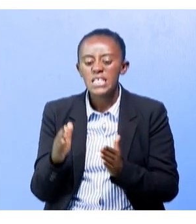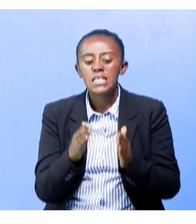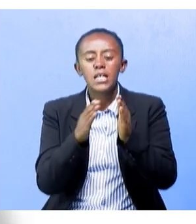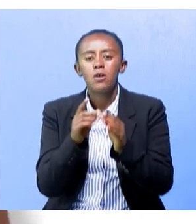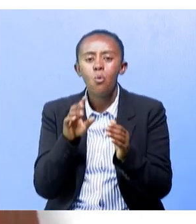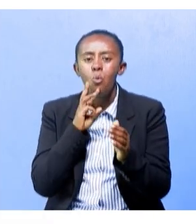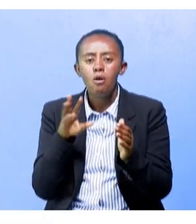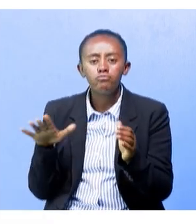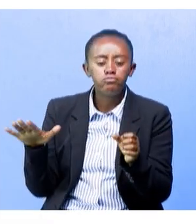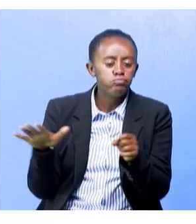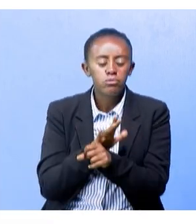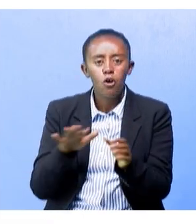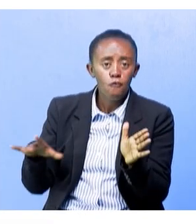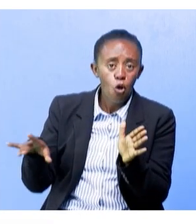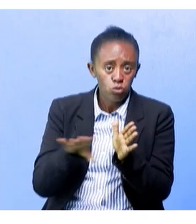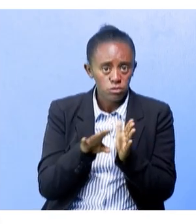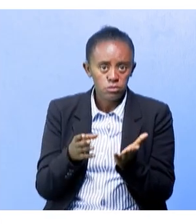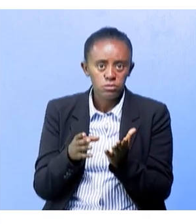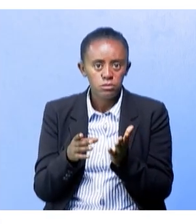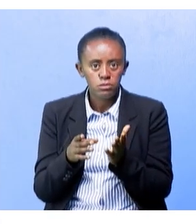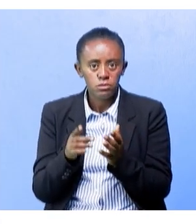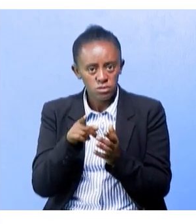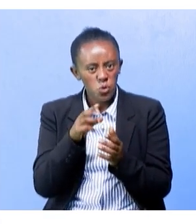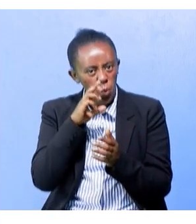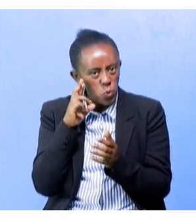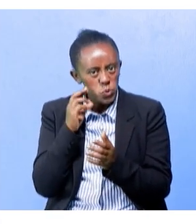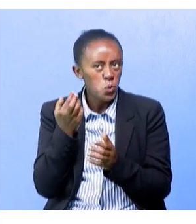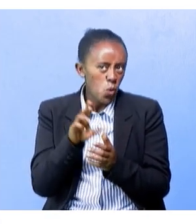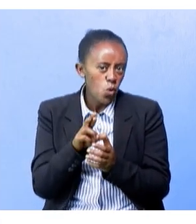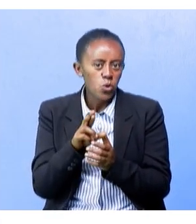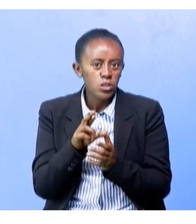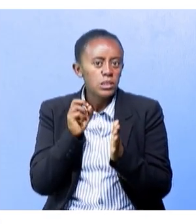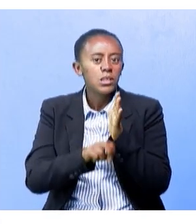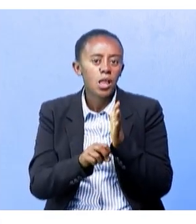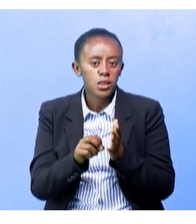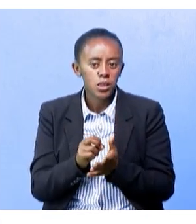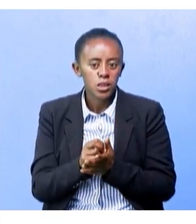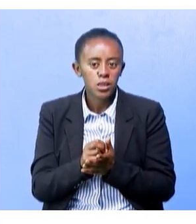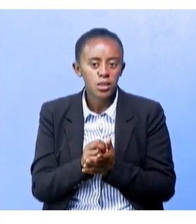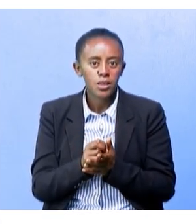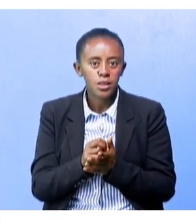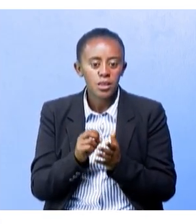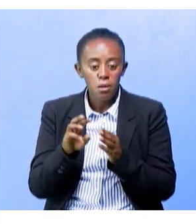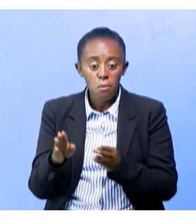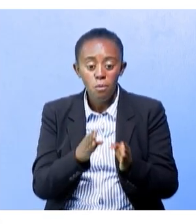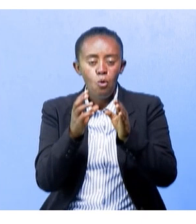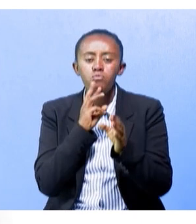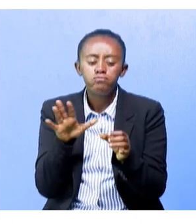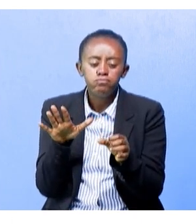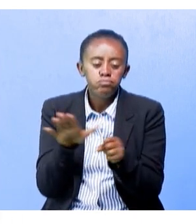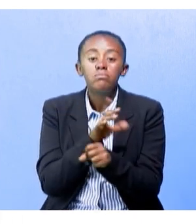flooded? Is it the cause or the result? This one is the